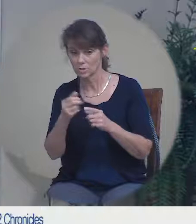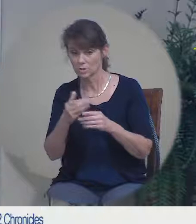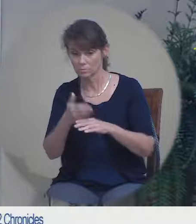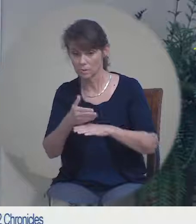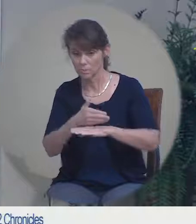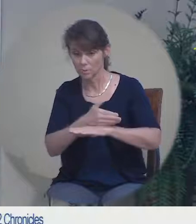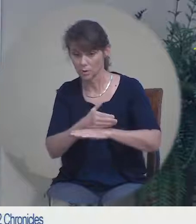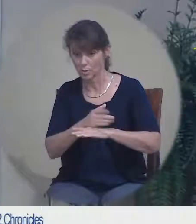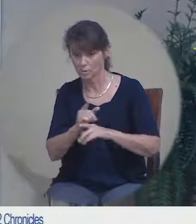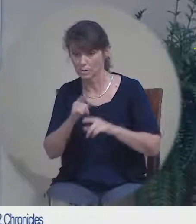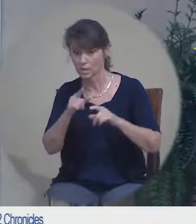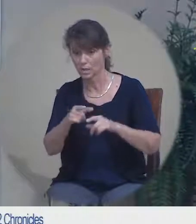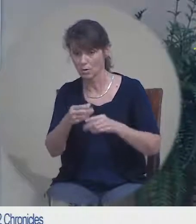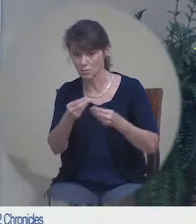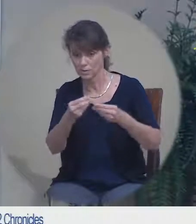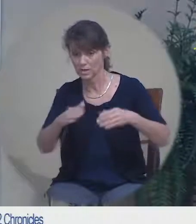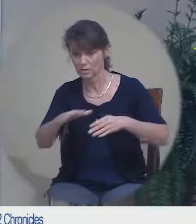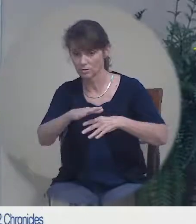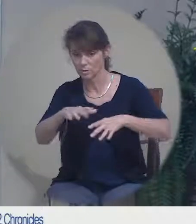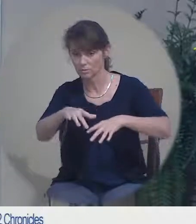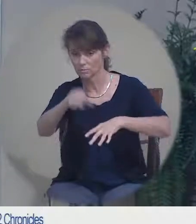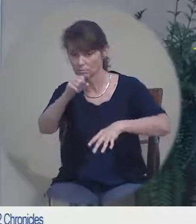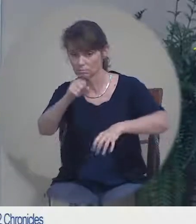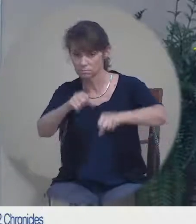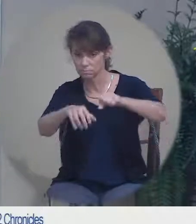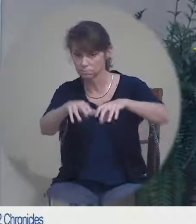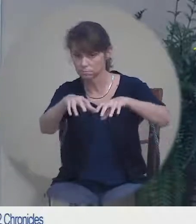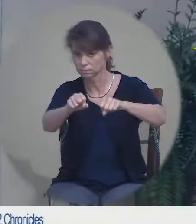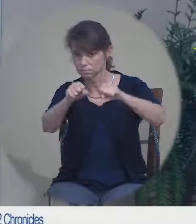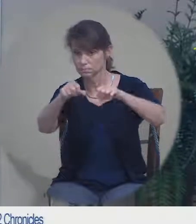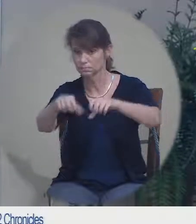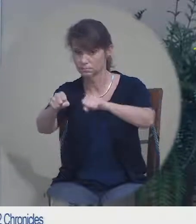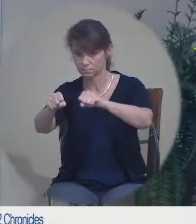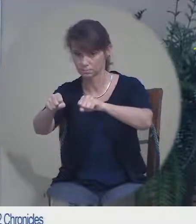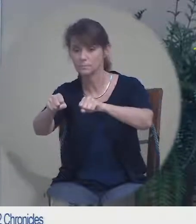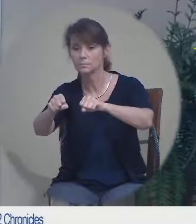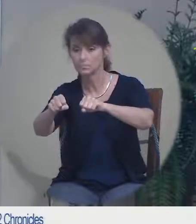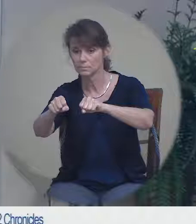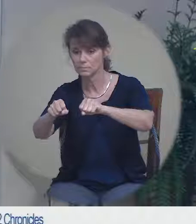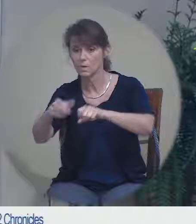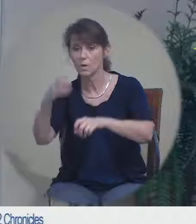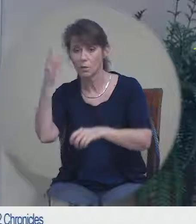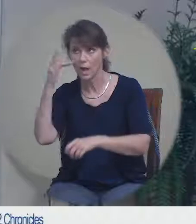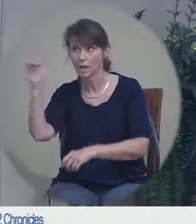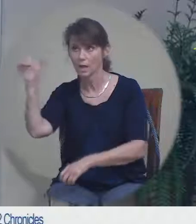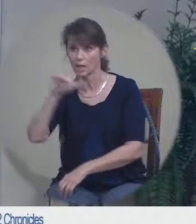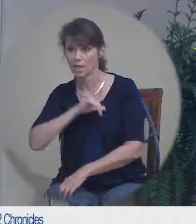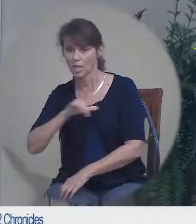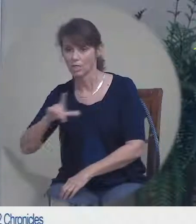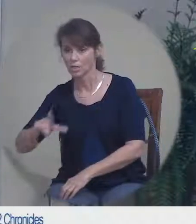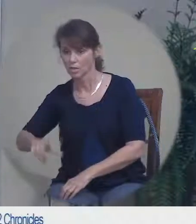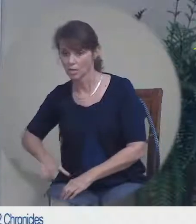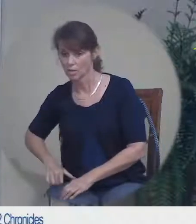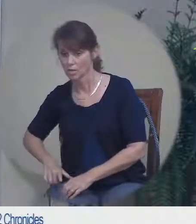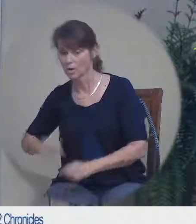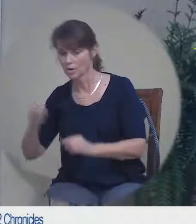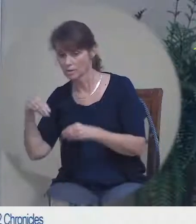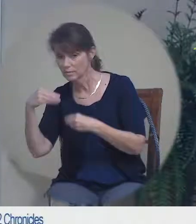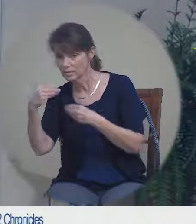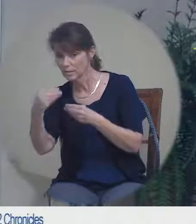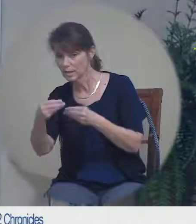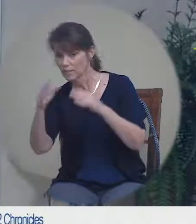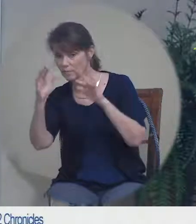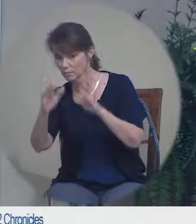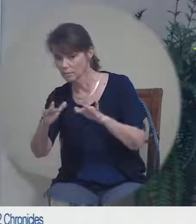the Lord was gracious to them and had compassion on them and turned to them because of his covenant with Abraham, Isaac,